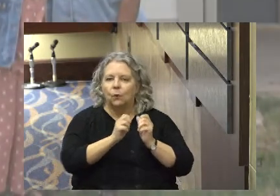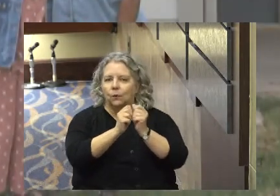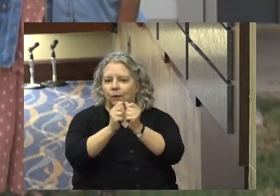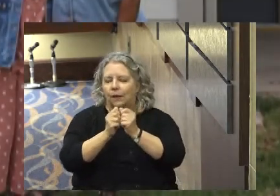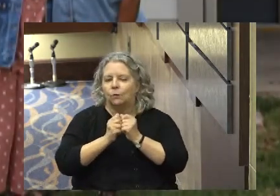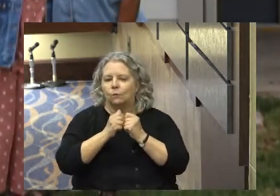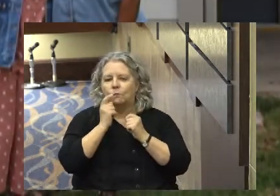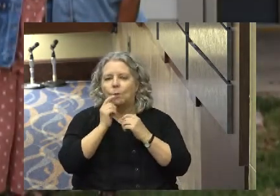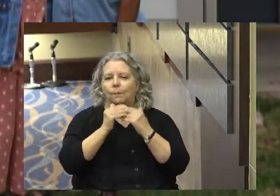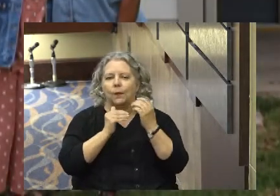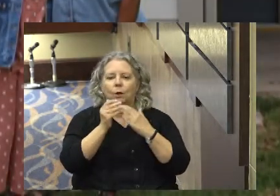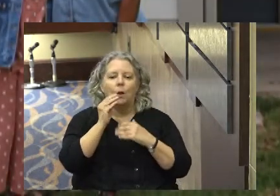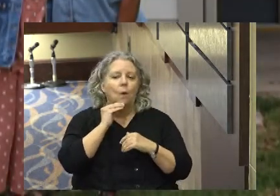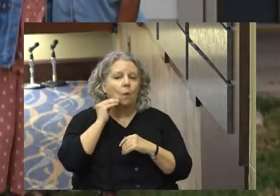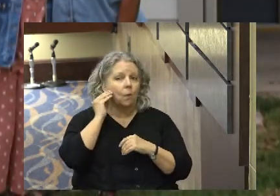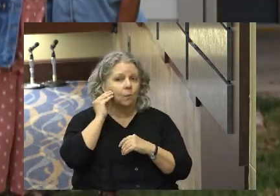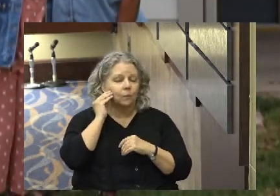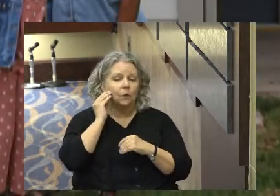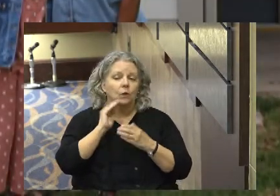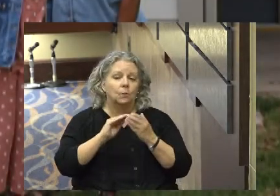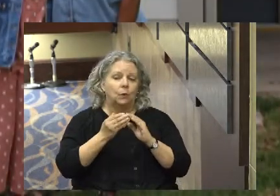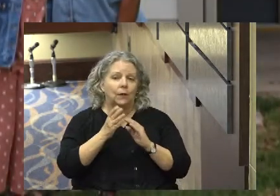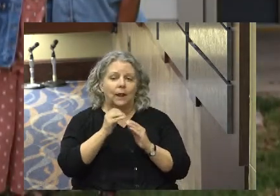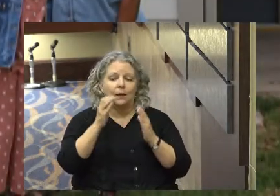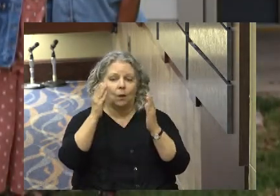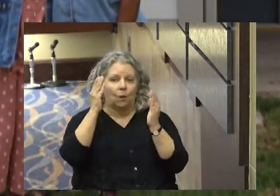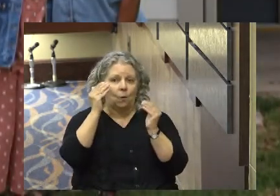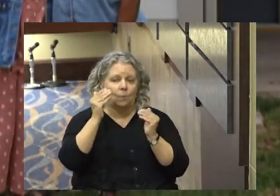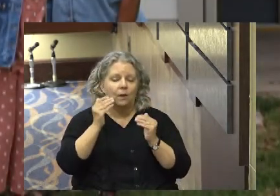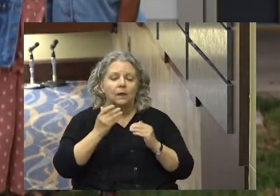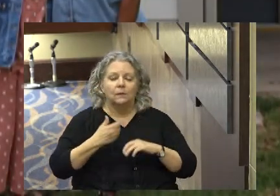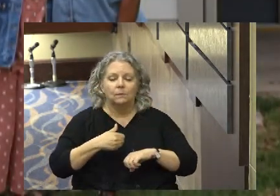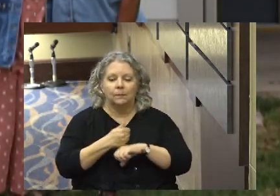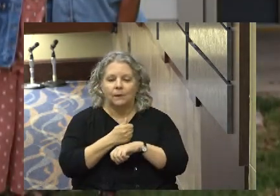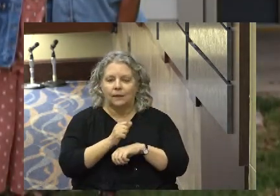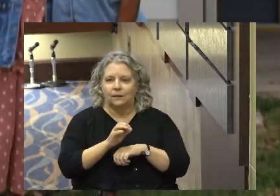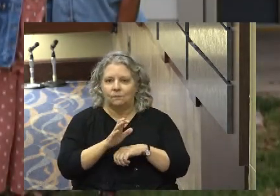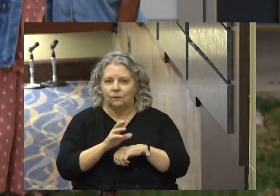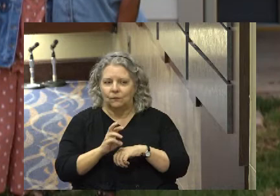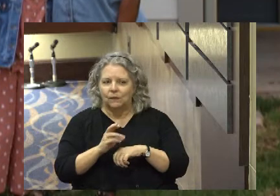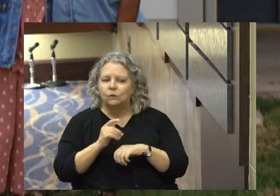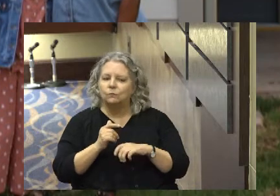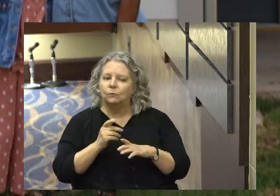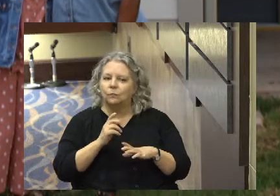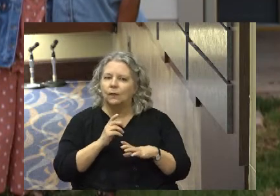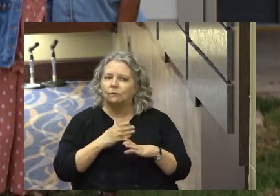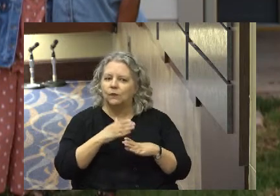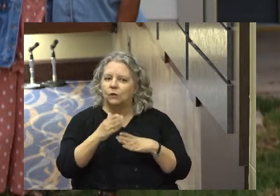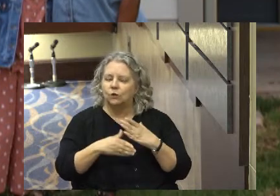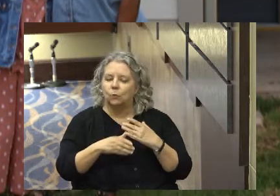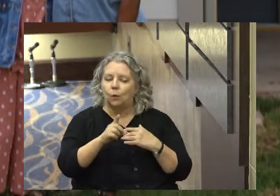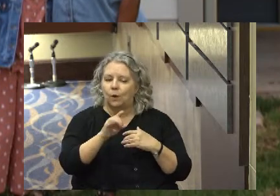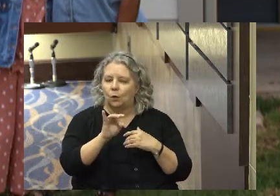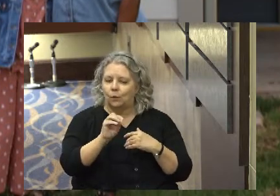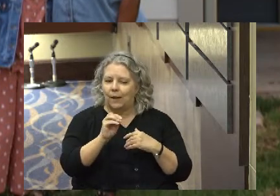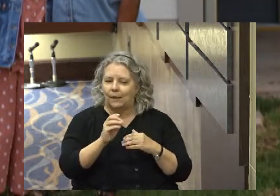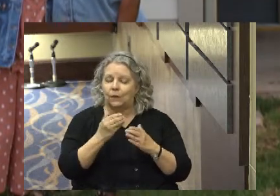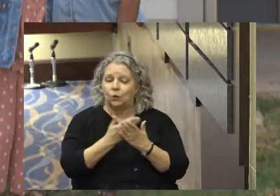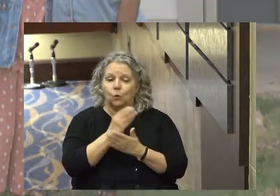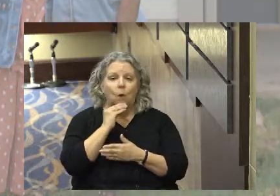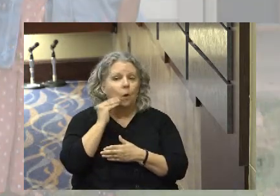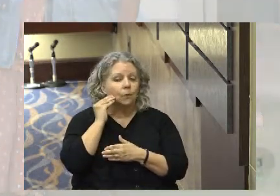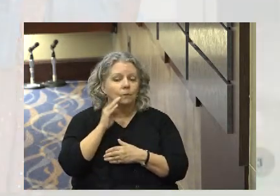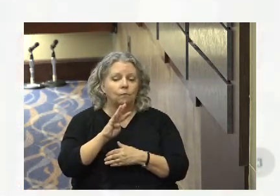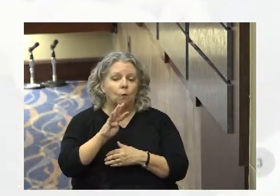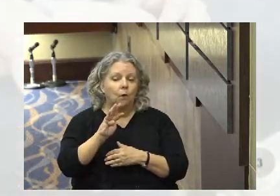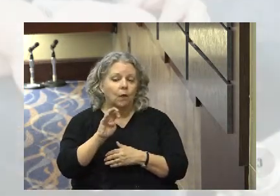hope. Founded in 1986, Waco Habitat has completed 180 new homes and over 450 critical